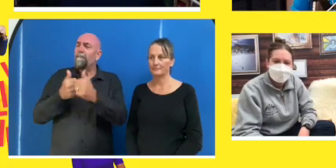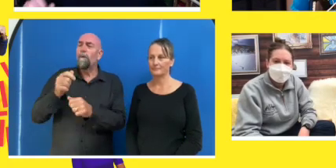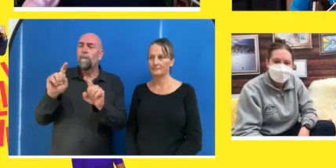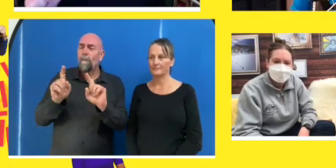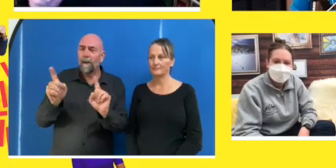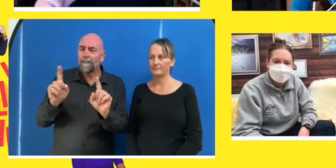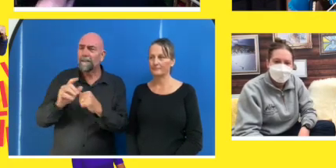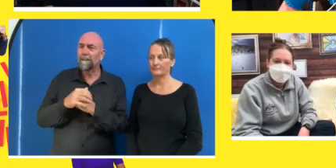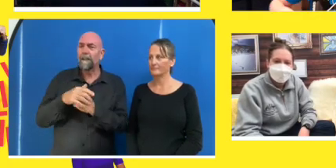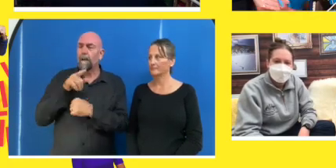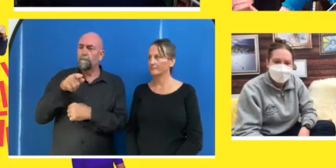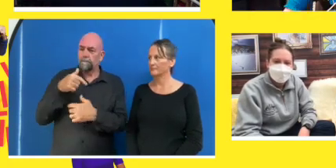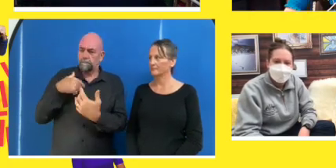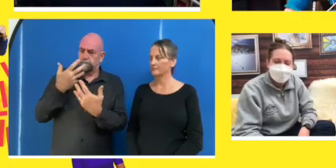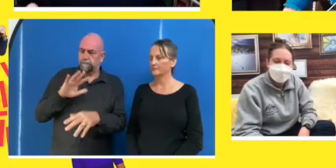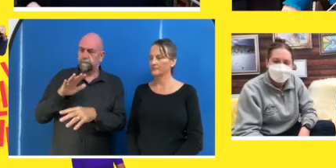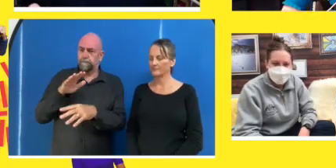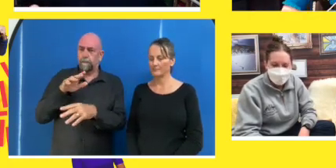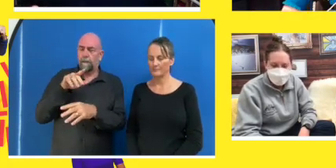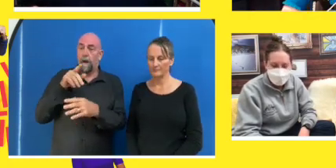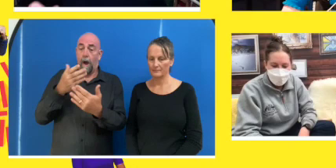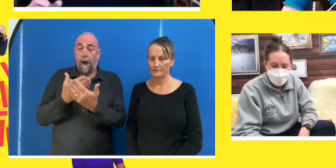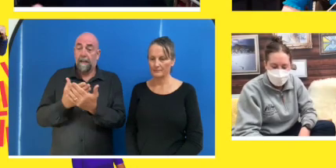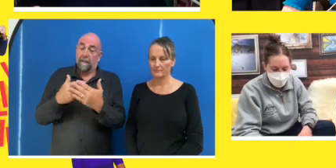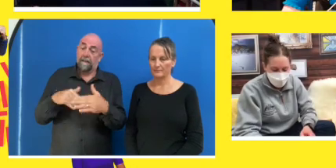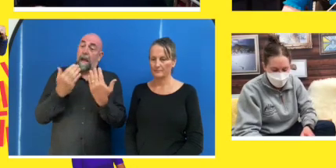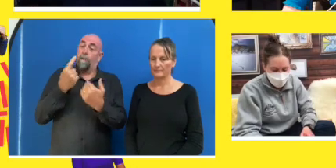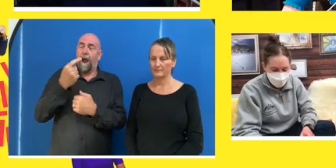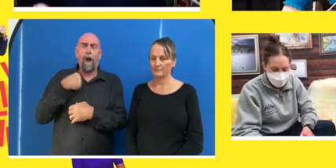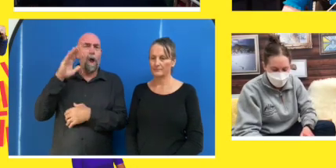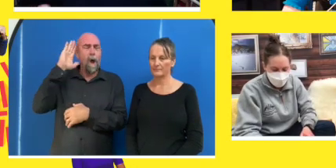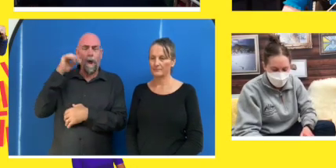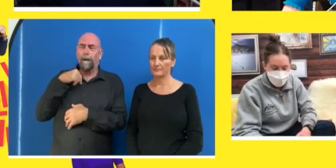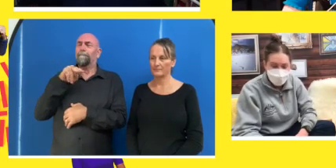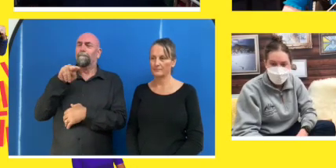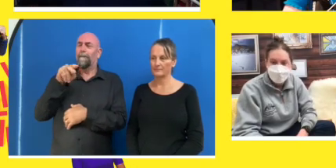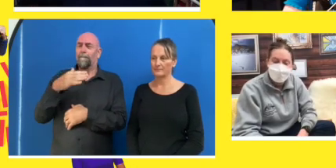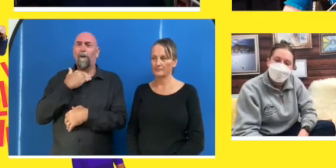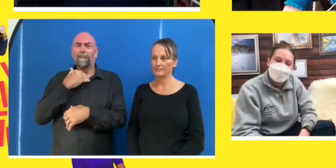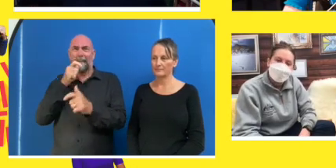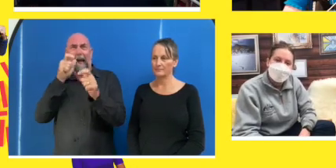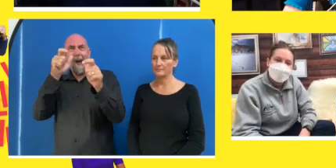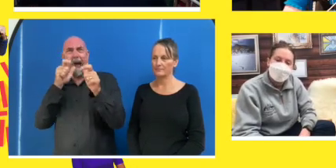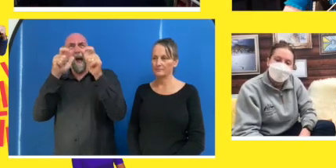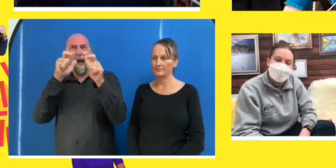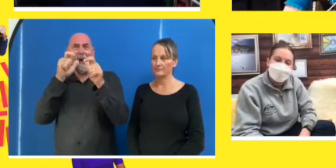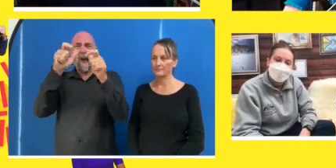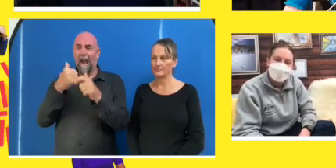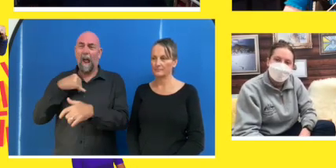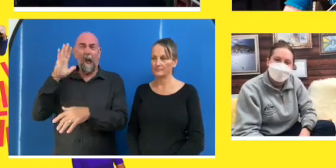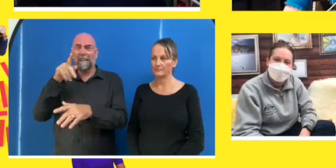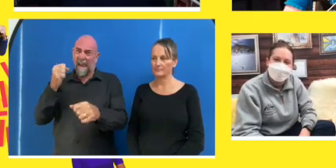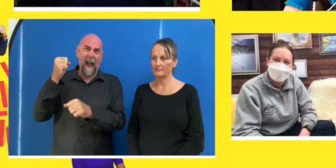know what is my favorite thing is about 3/4 down on day one, I could hear some hooting and